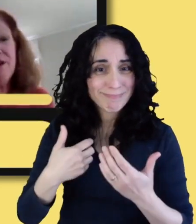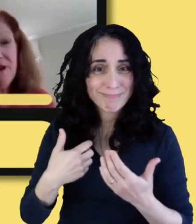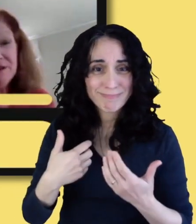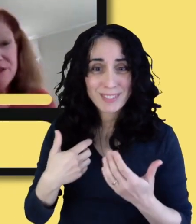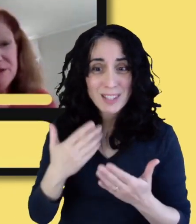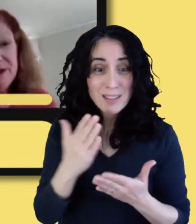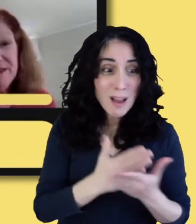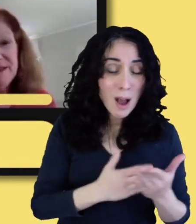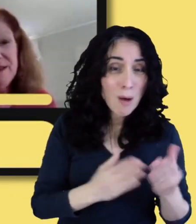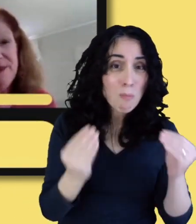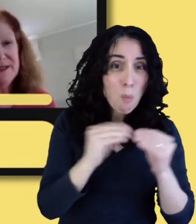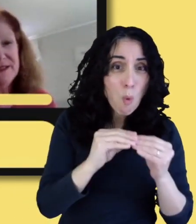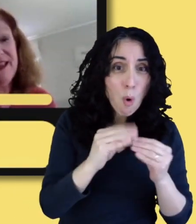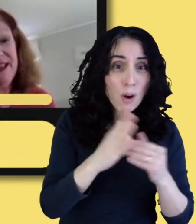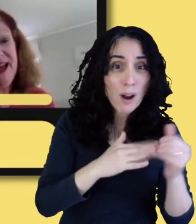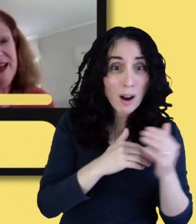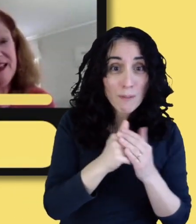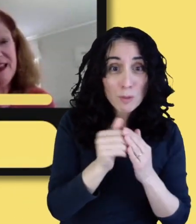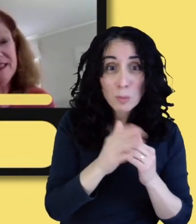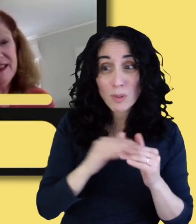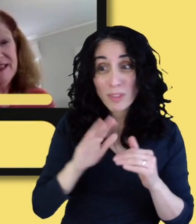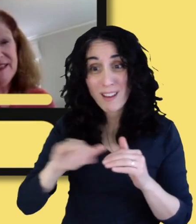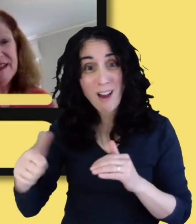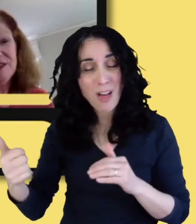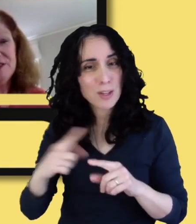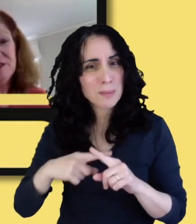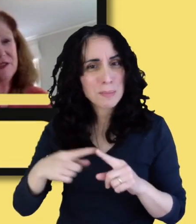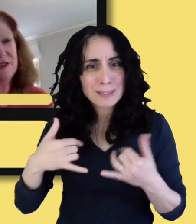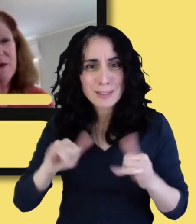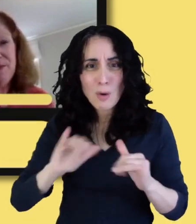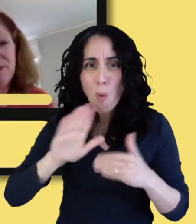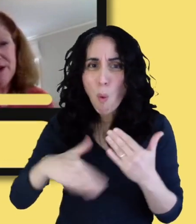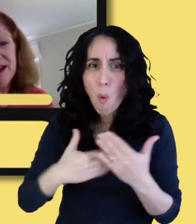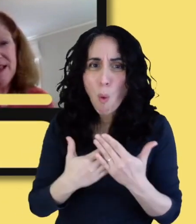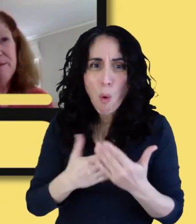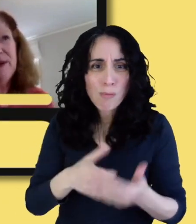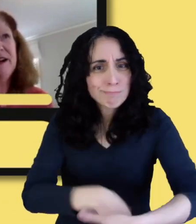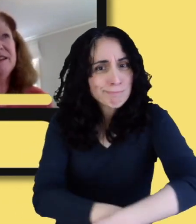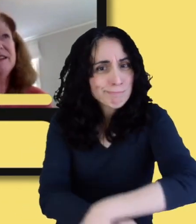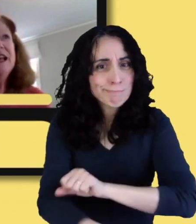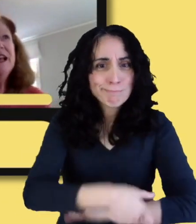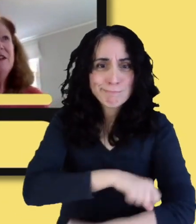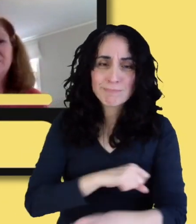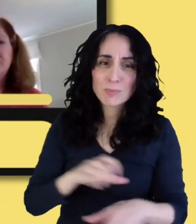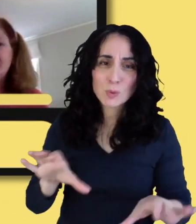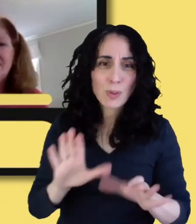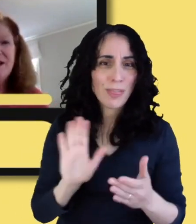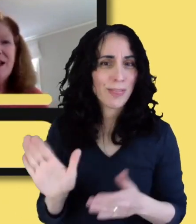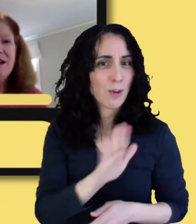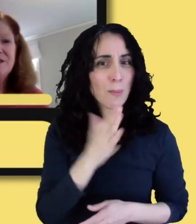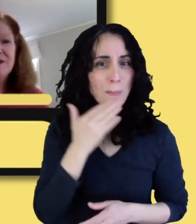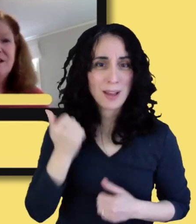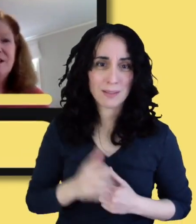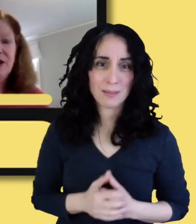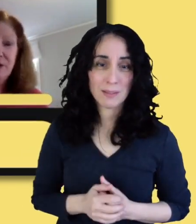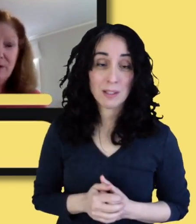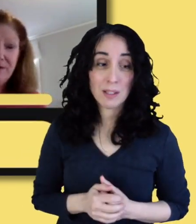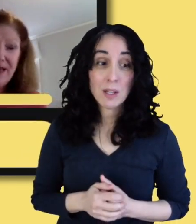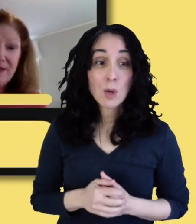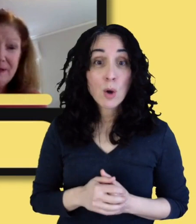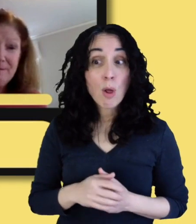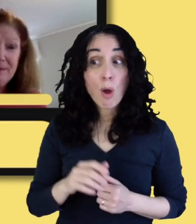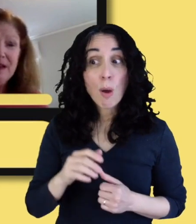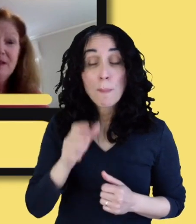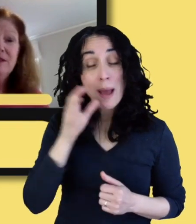but they're all doing the best that they can. And I think that that's just so important. And I think parents, don't look at anyone else. Look at